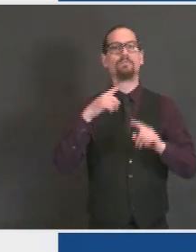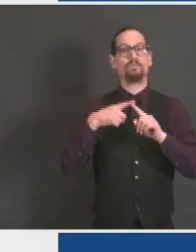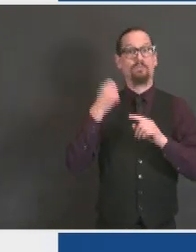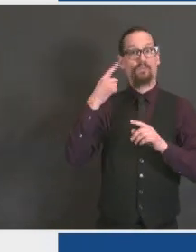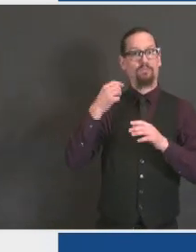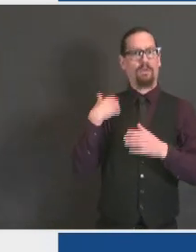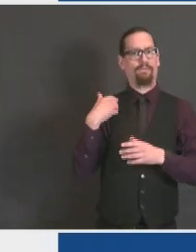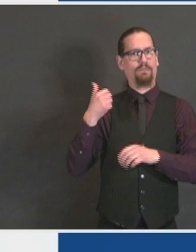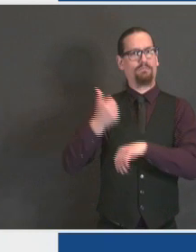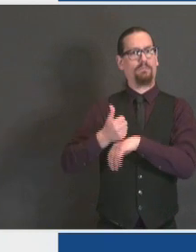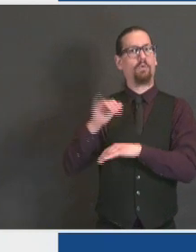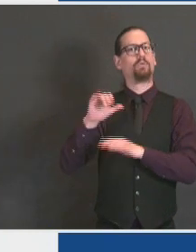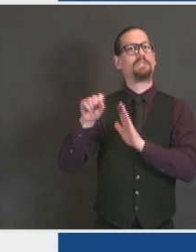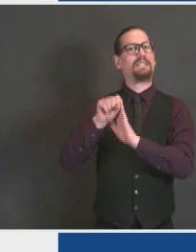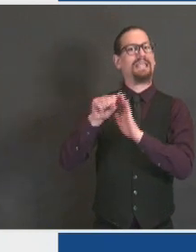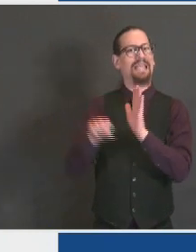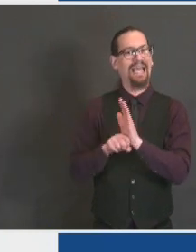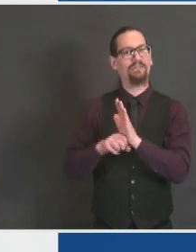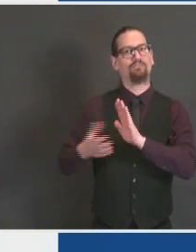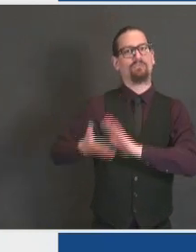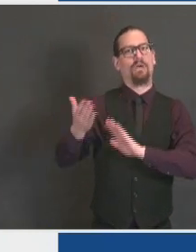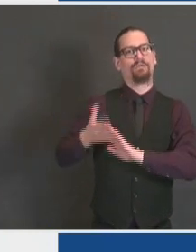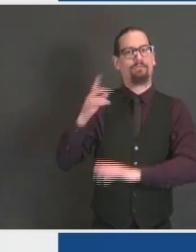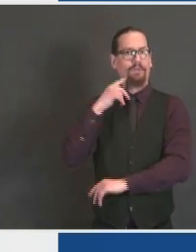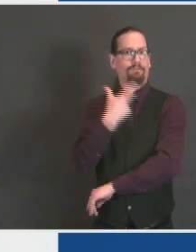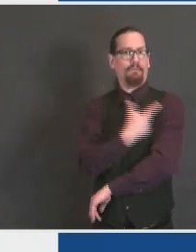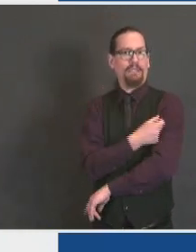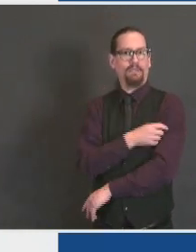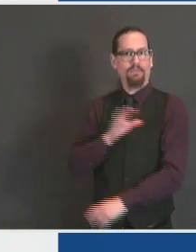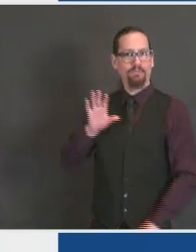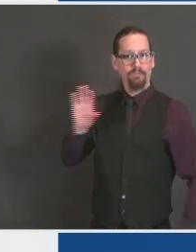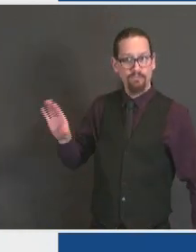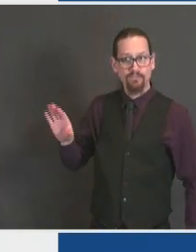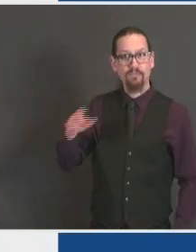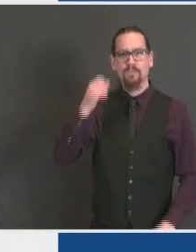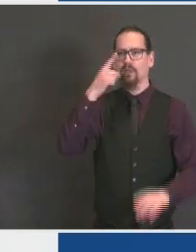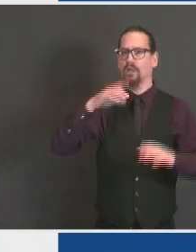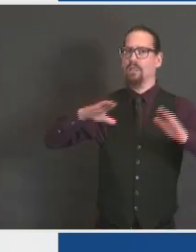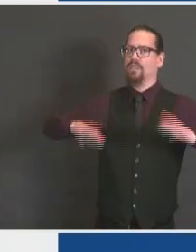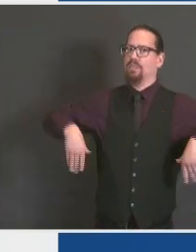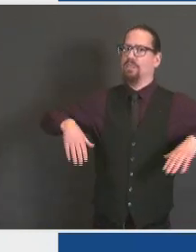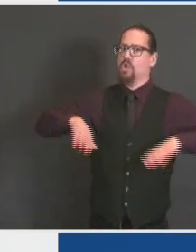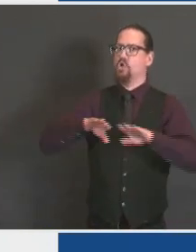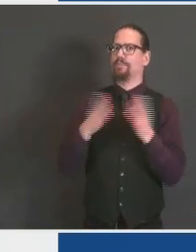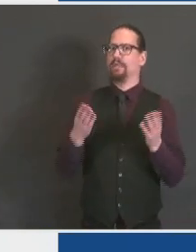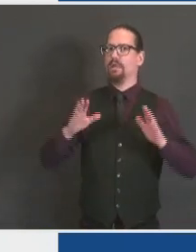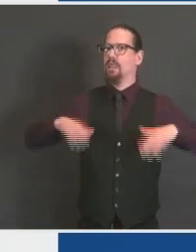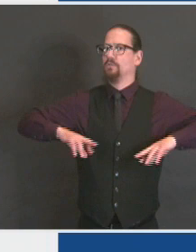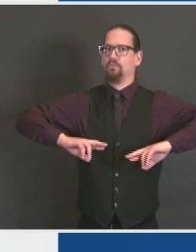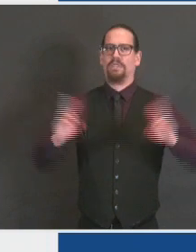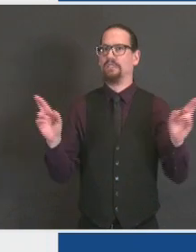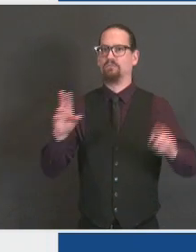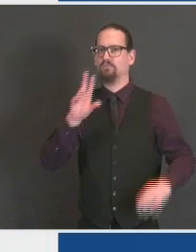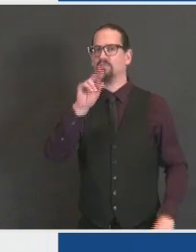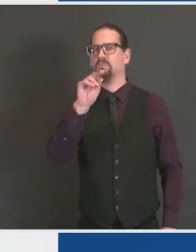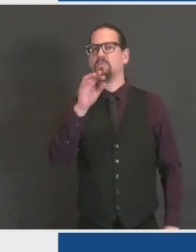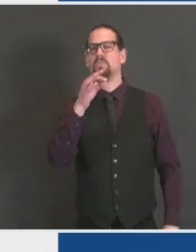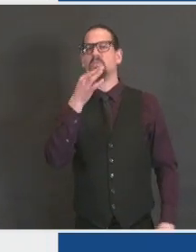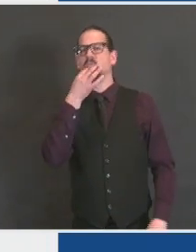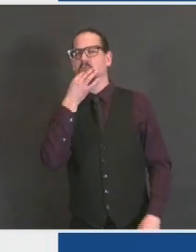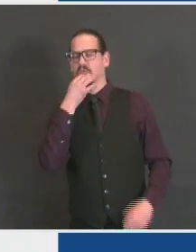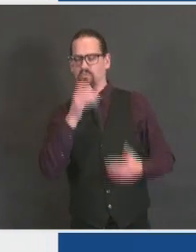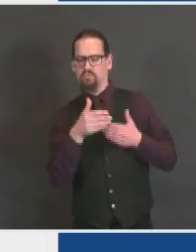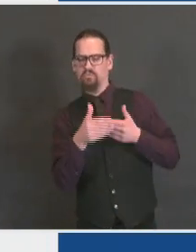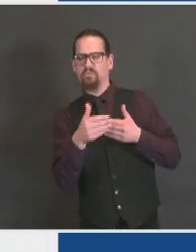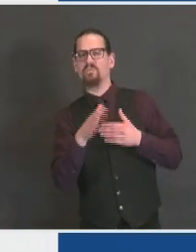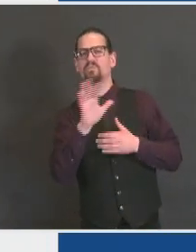site. These sites aren't yet open. We expect them to be open later this month as more vaccines